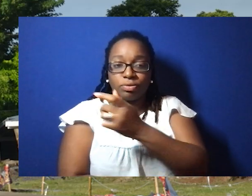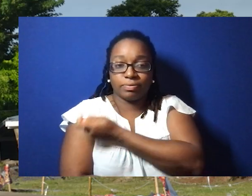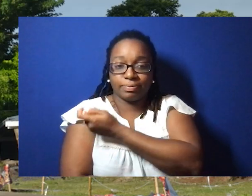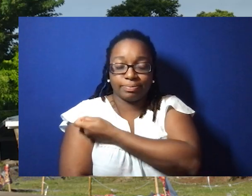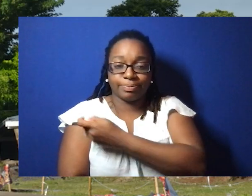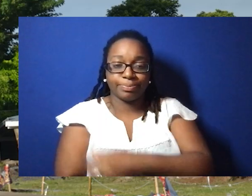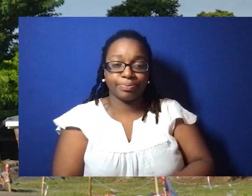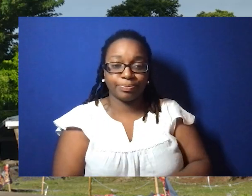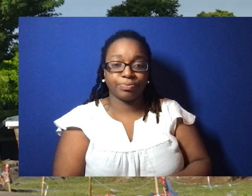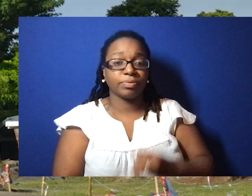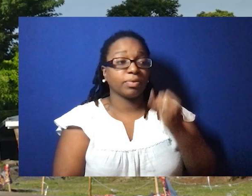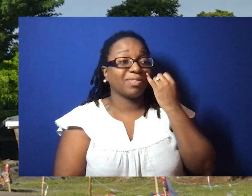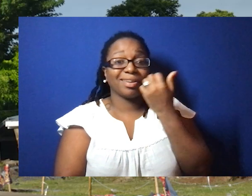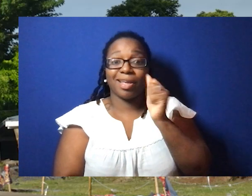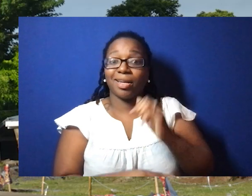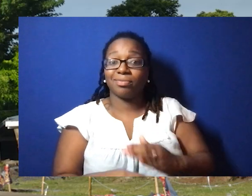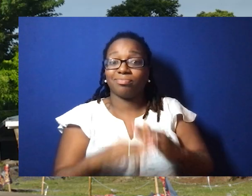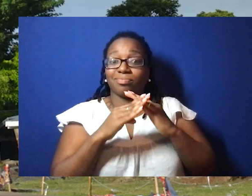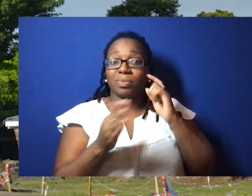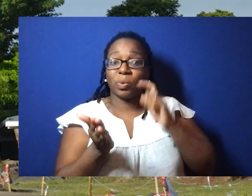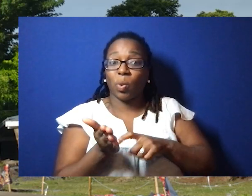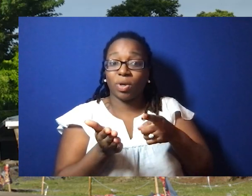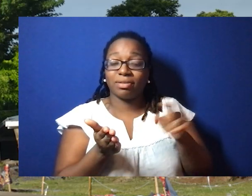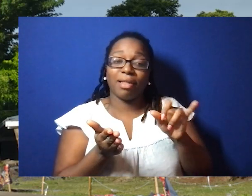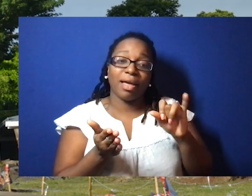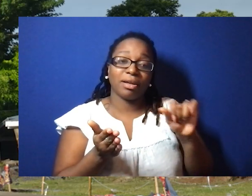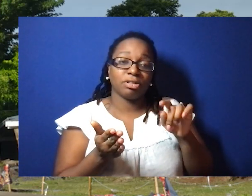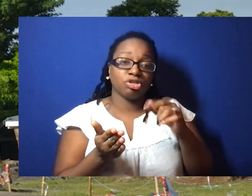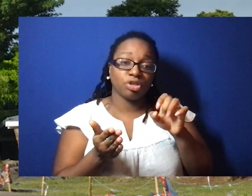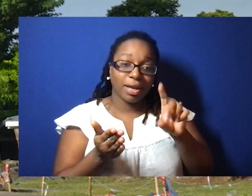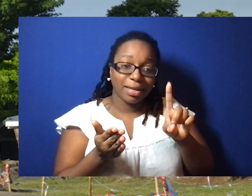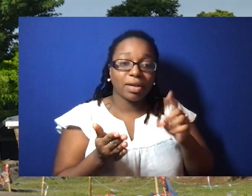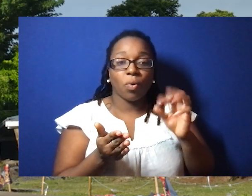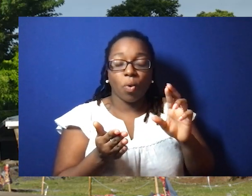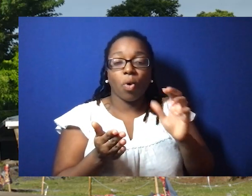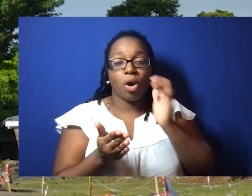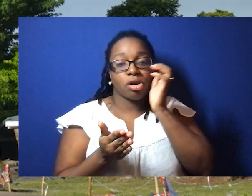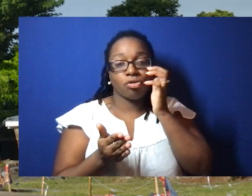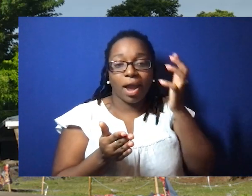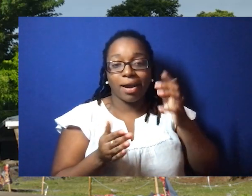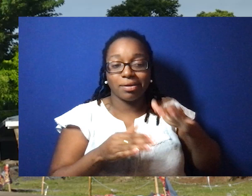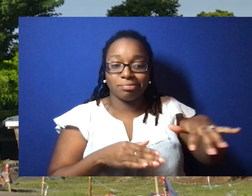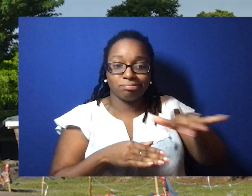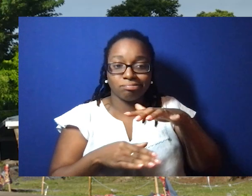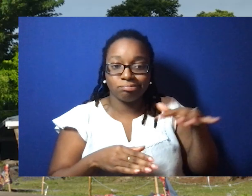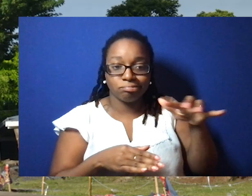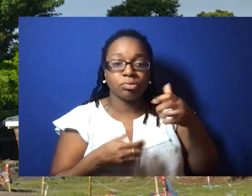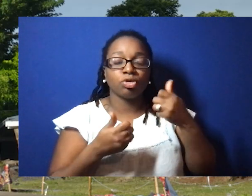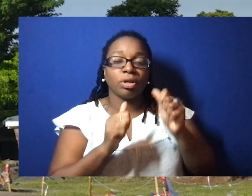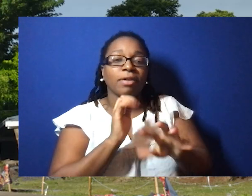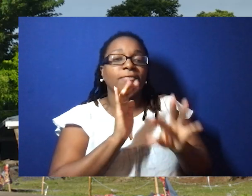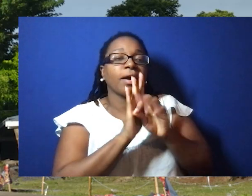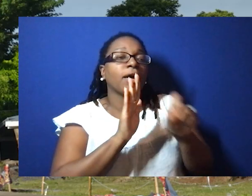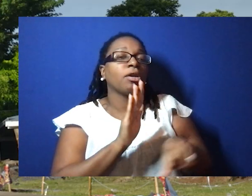vaccine. If there are obstacles along the path, such as jagged or grass-covered sidewalks, designate an